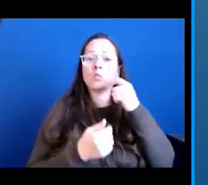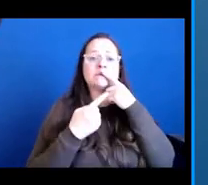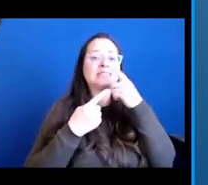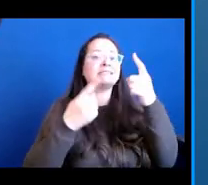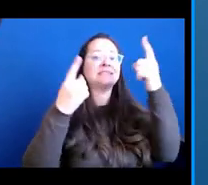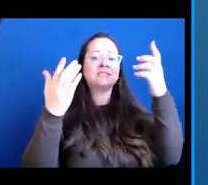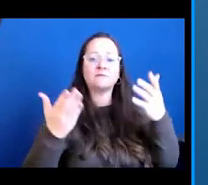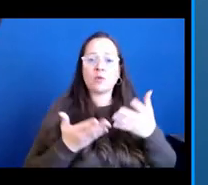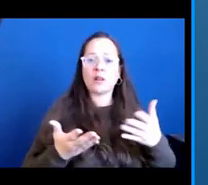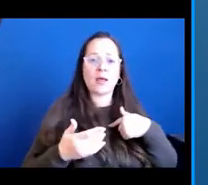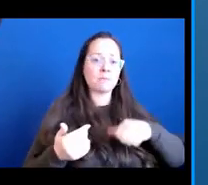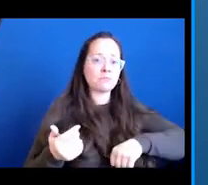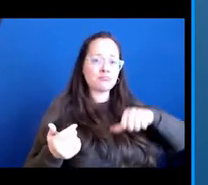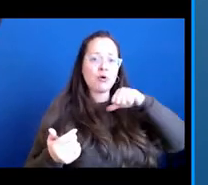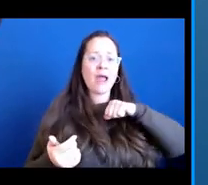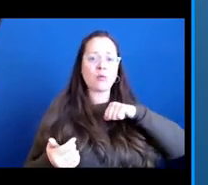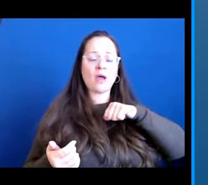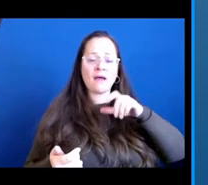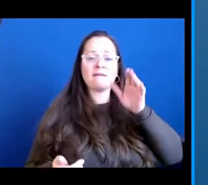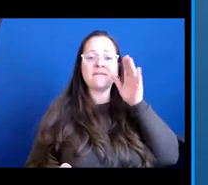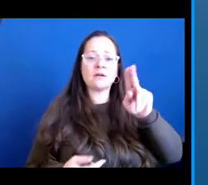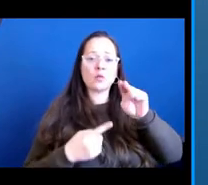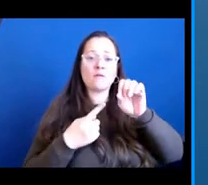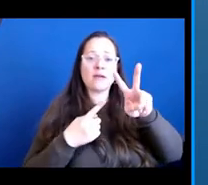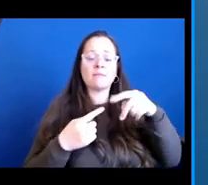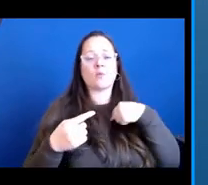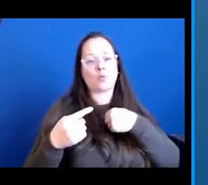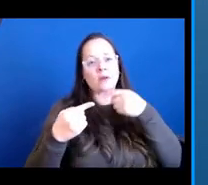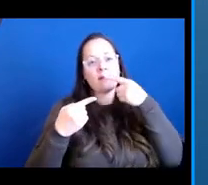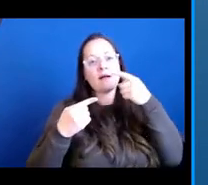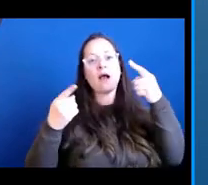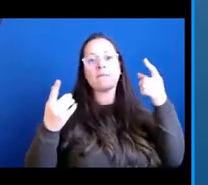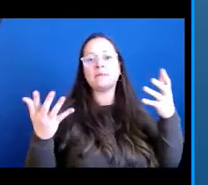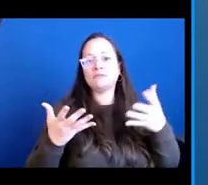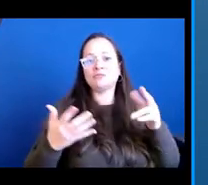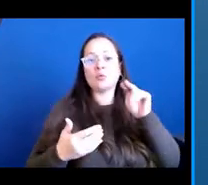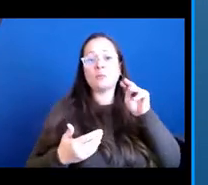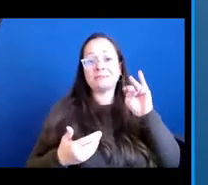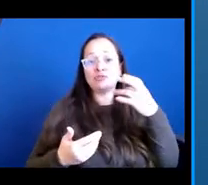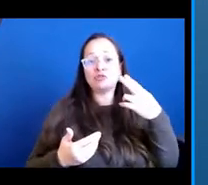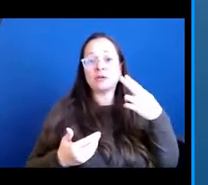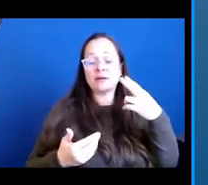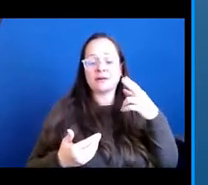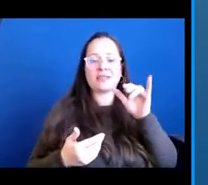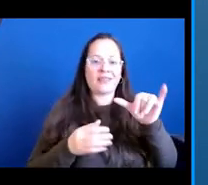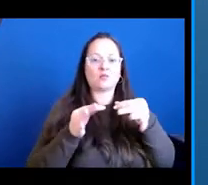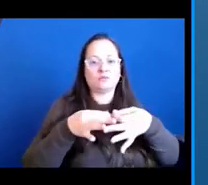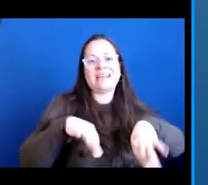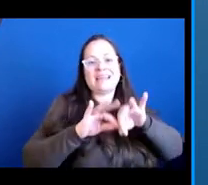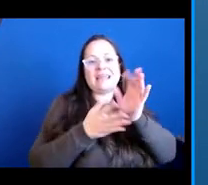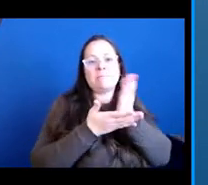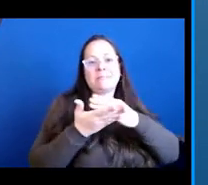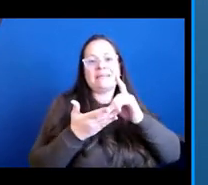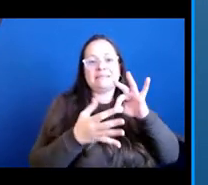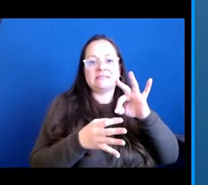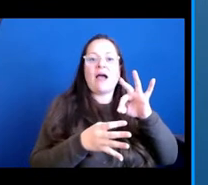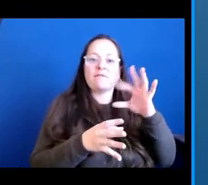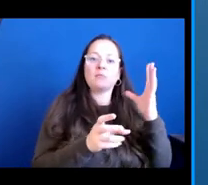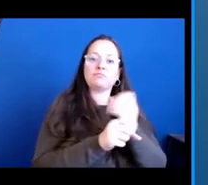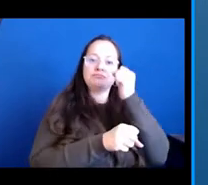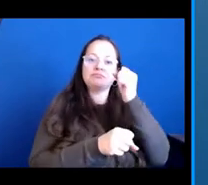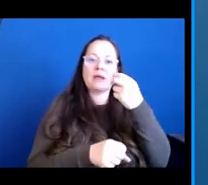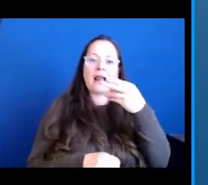proud of in November we accomplished in Michigan was a key piece of being able to take the house and the Senate back